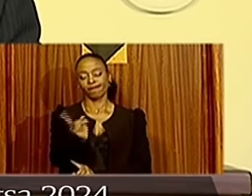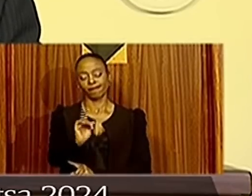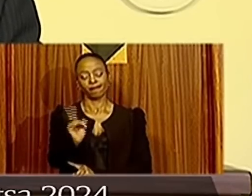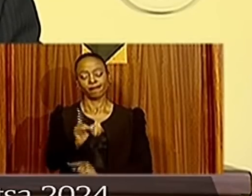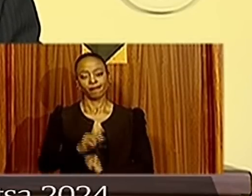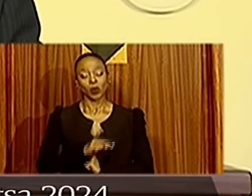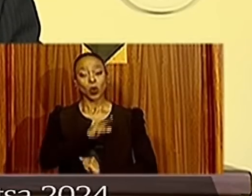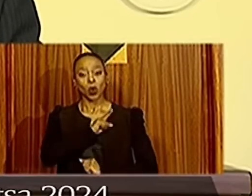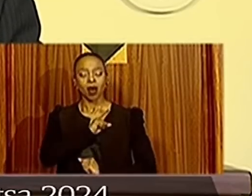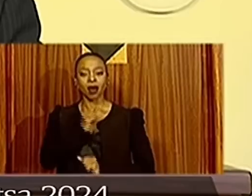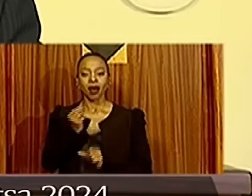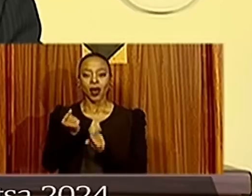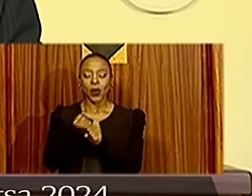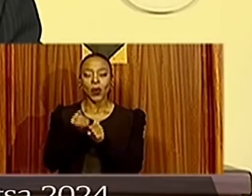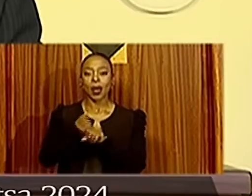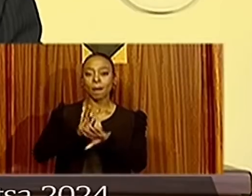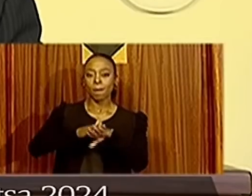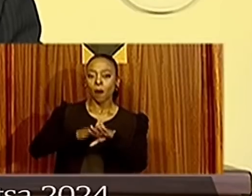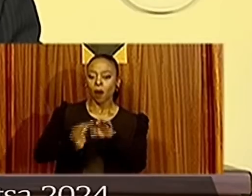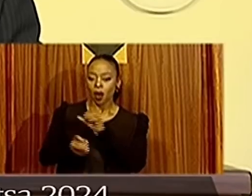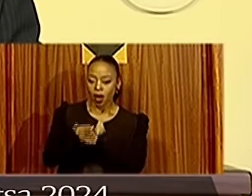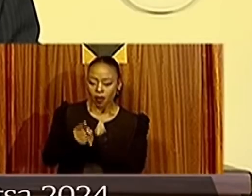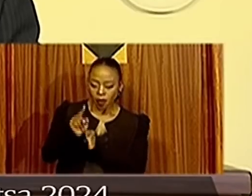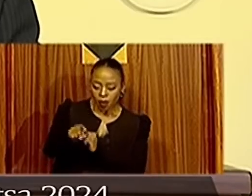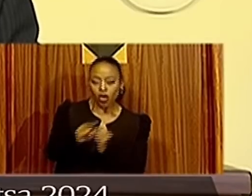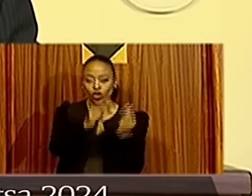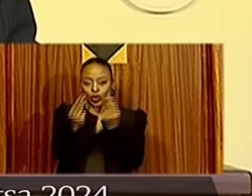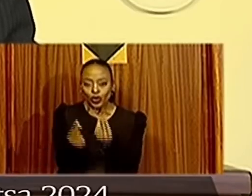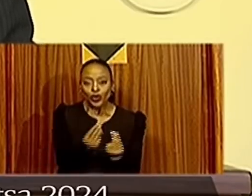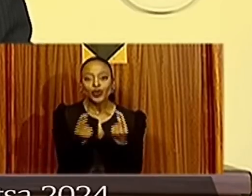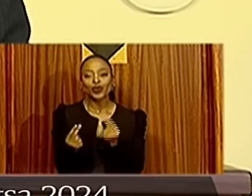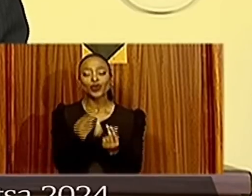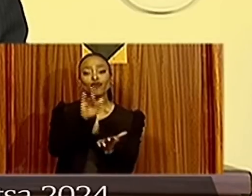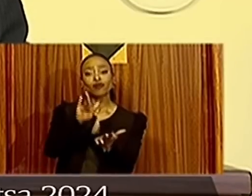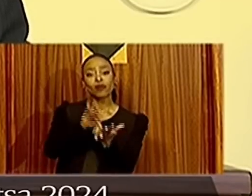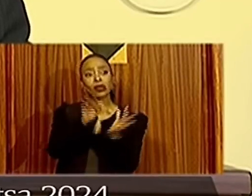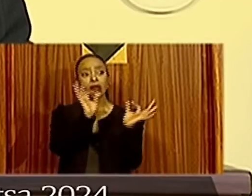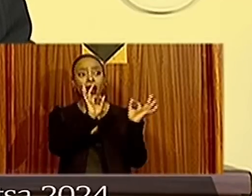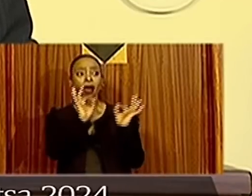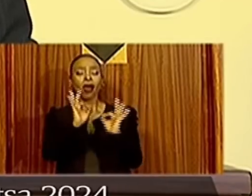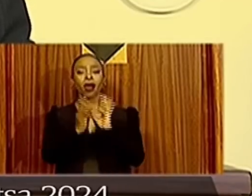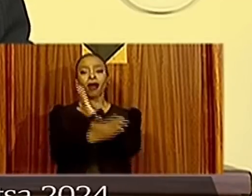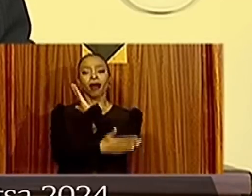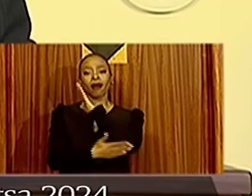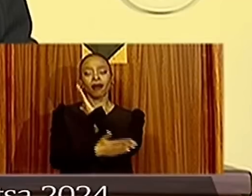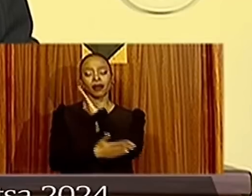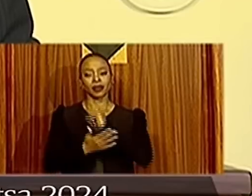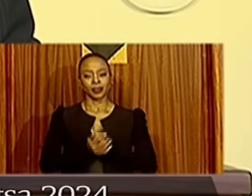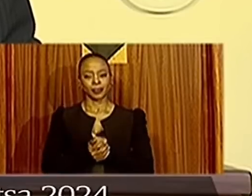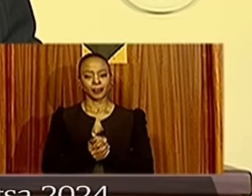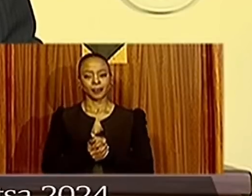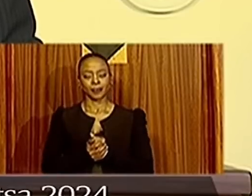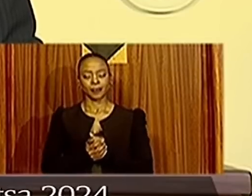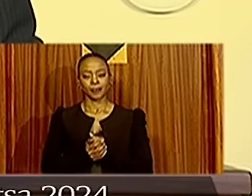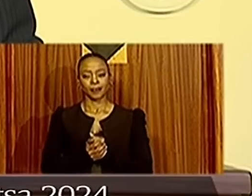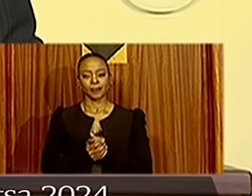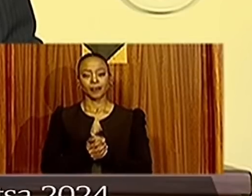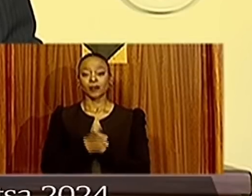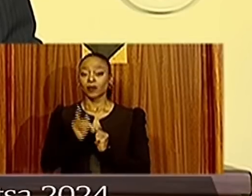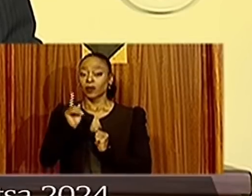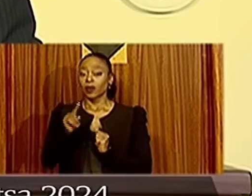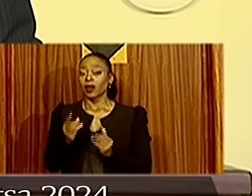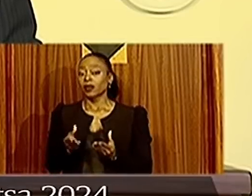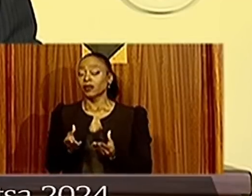more work that still needs to be done to reposition our country. Let us draw strength and